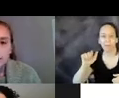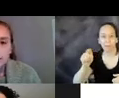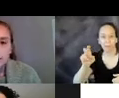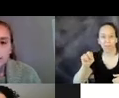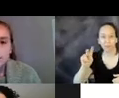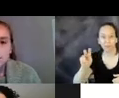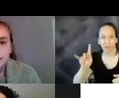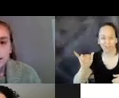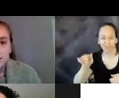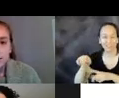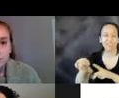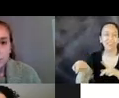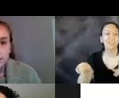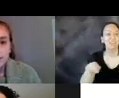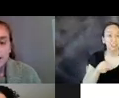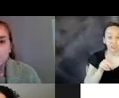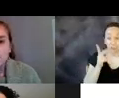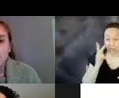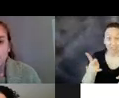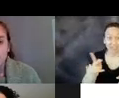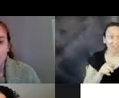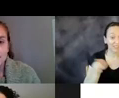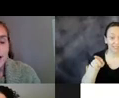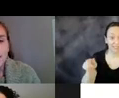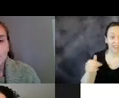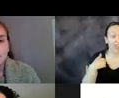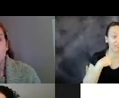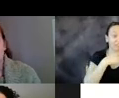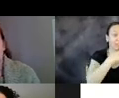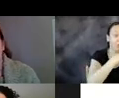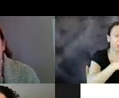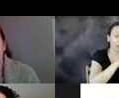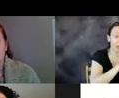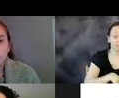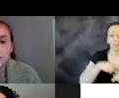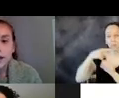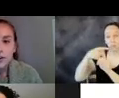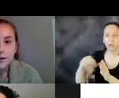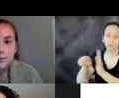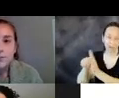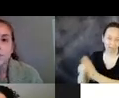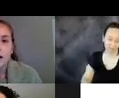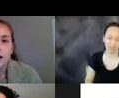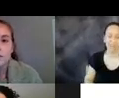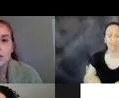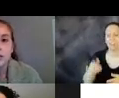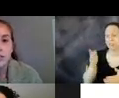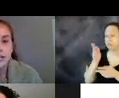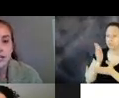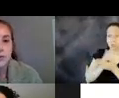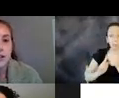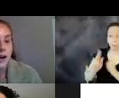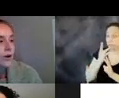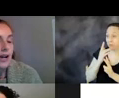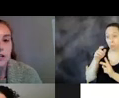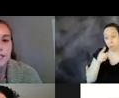Charlie retailers and streetscape fare vending machines have their pros and cons, and some riders may prefer one or the other. Charlie